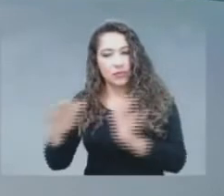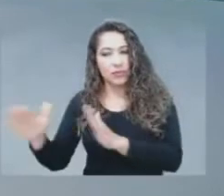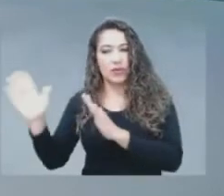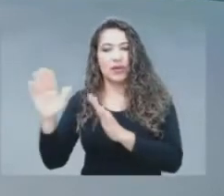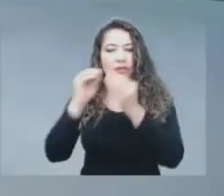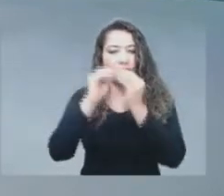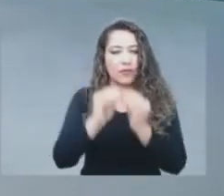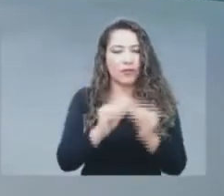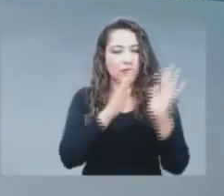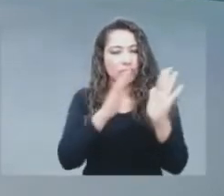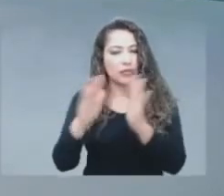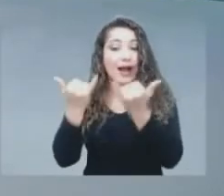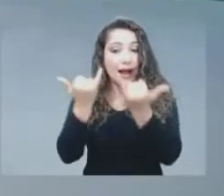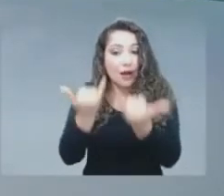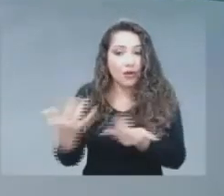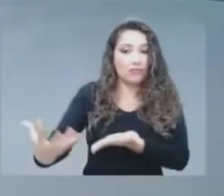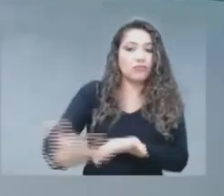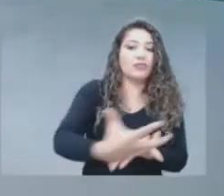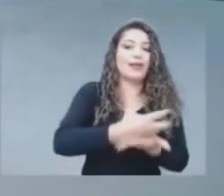universities that are actually